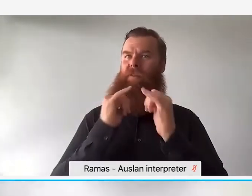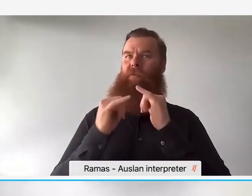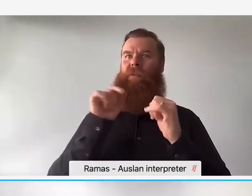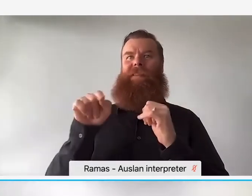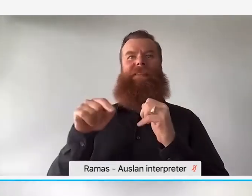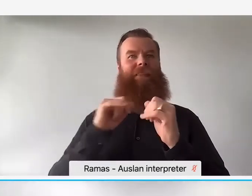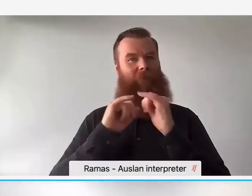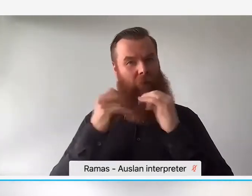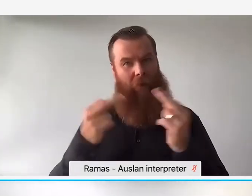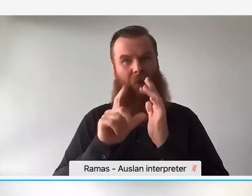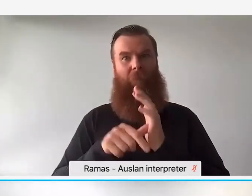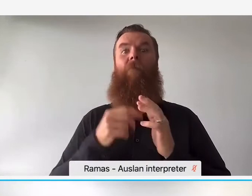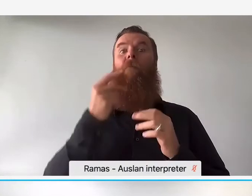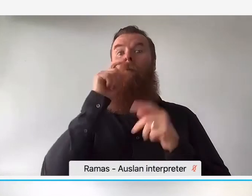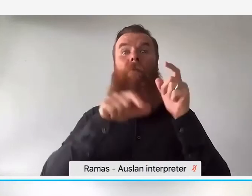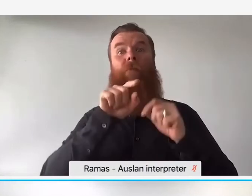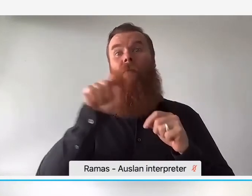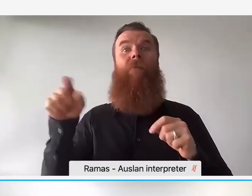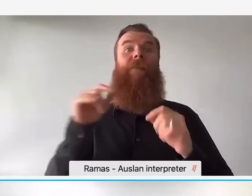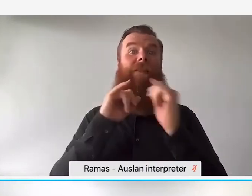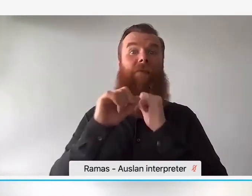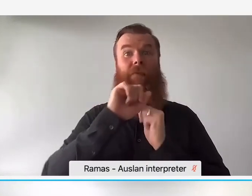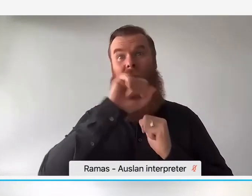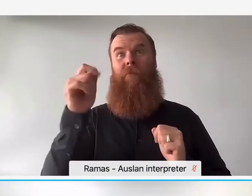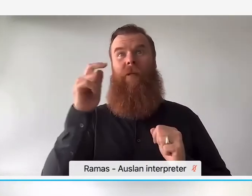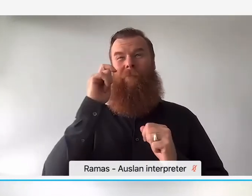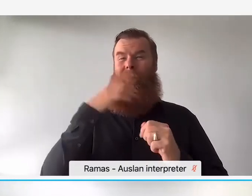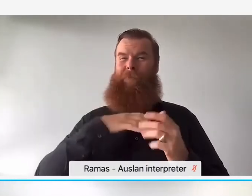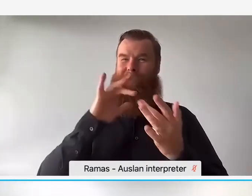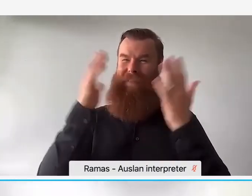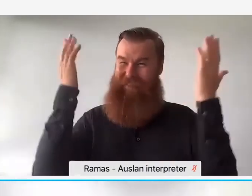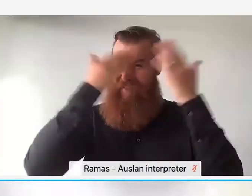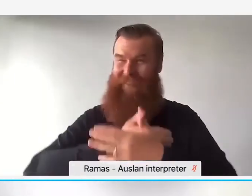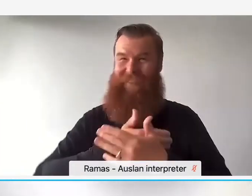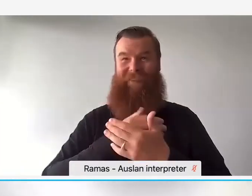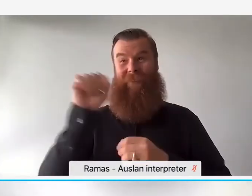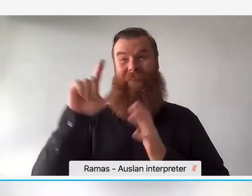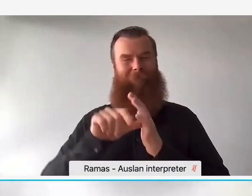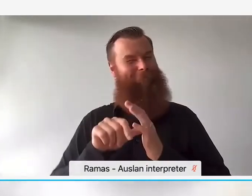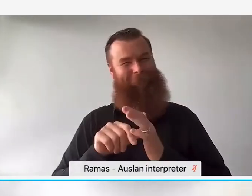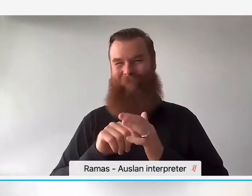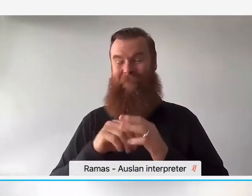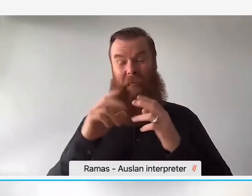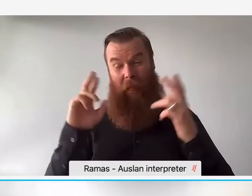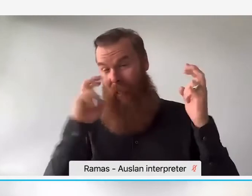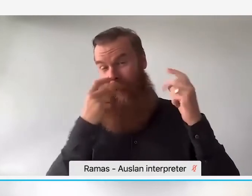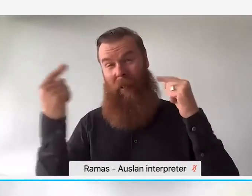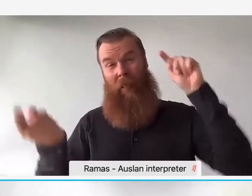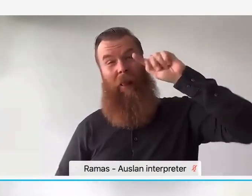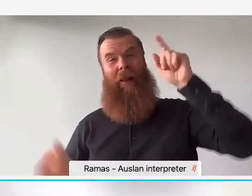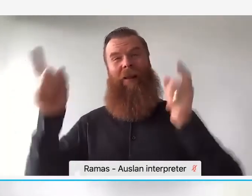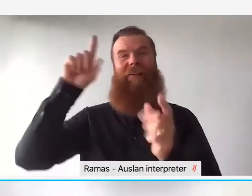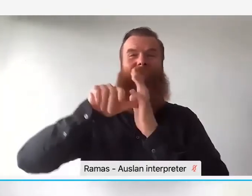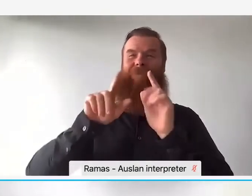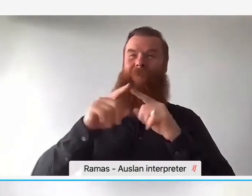interviewed at close to midnight their time. This is not ideal, especially for the last few candidates who may have